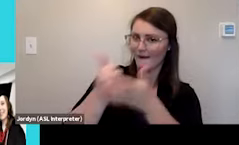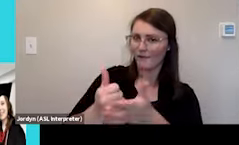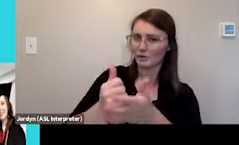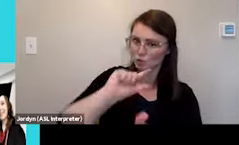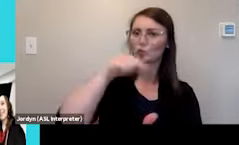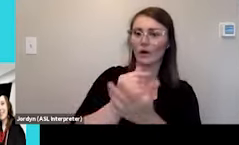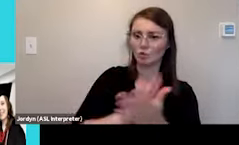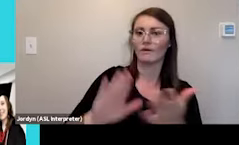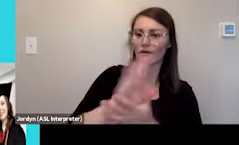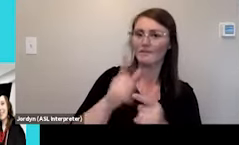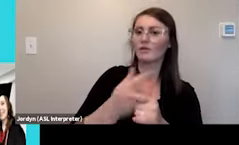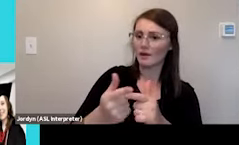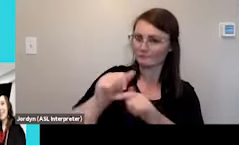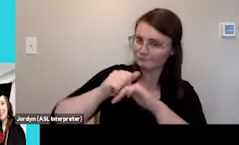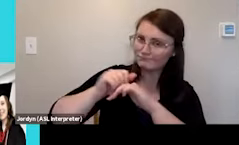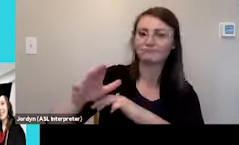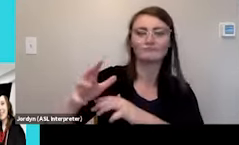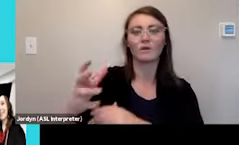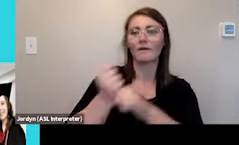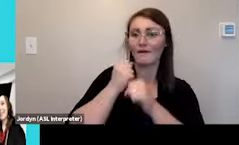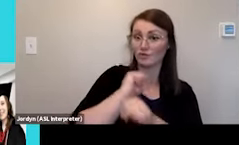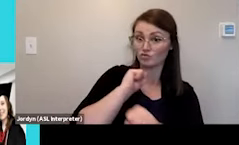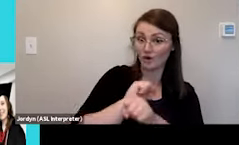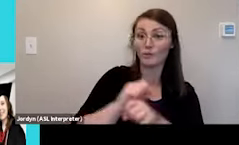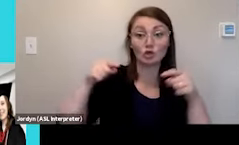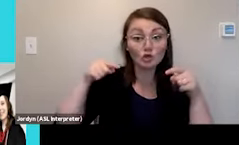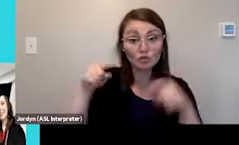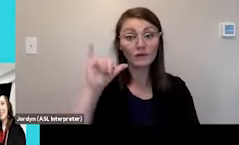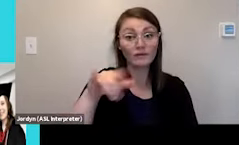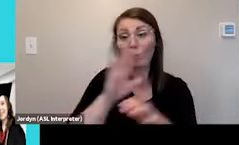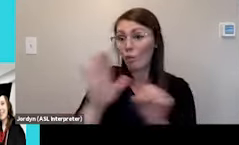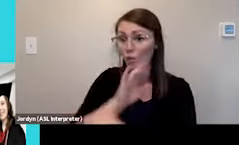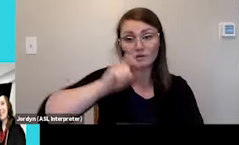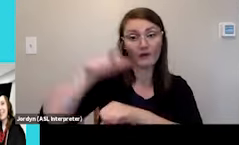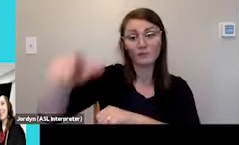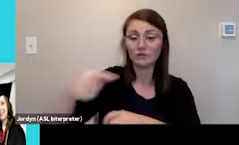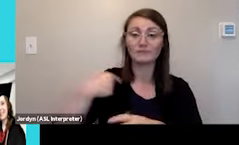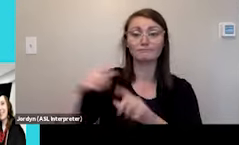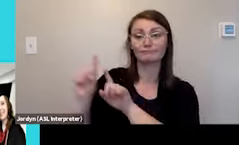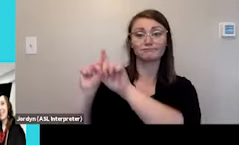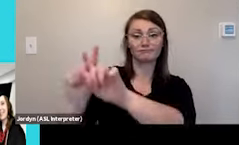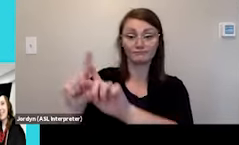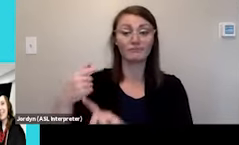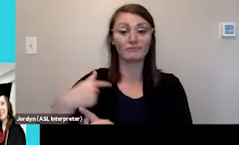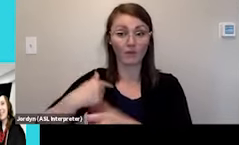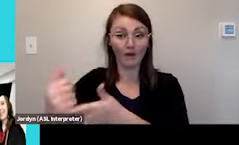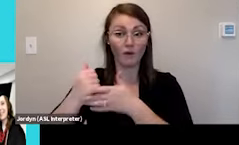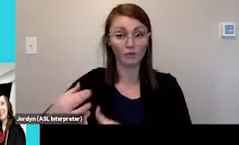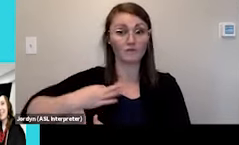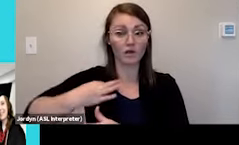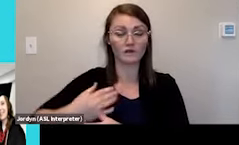job markets. During that time, she took me volunteering for this to this organization called